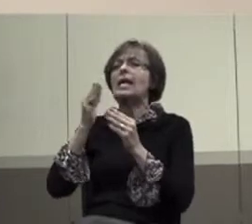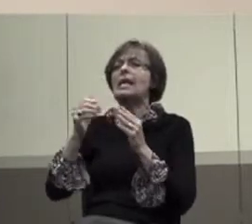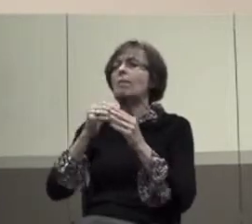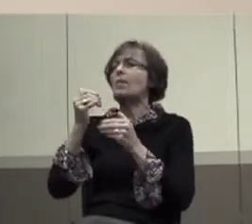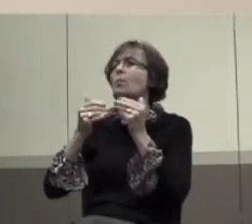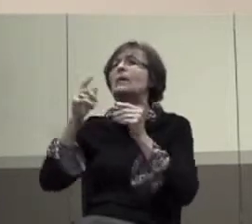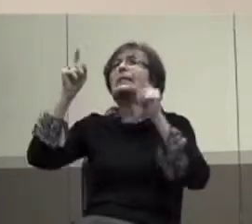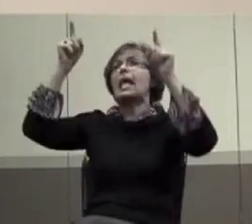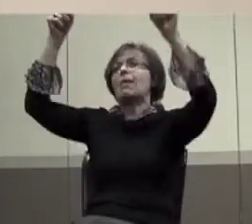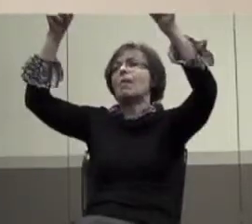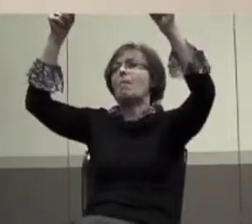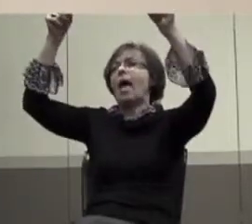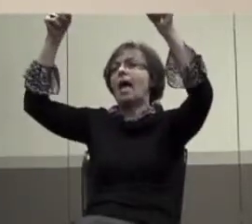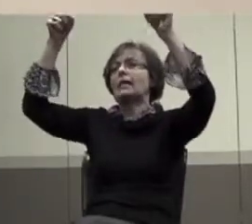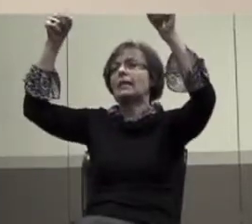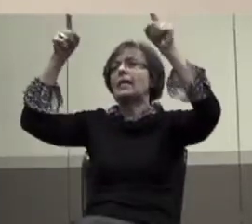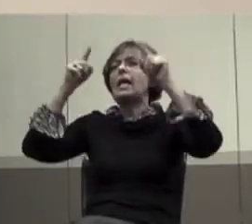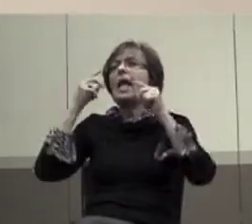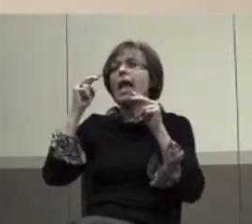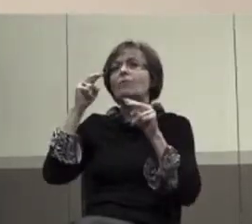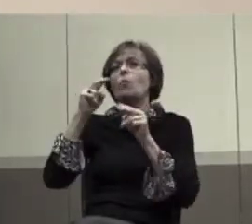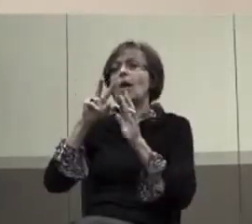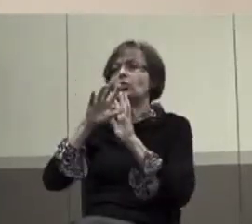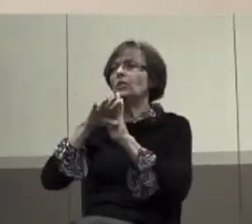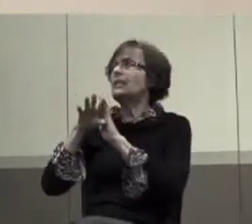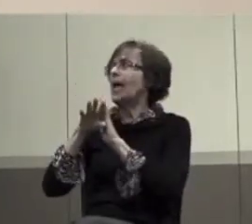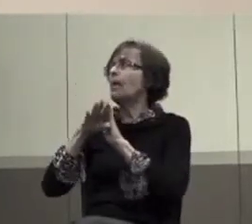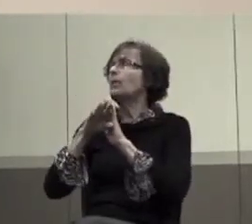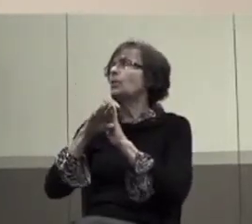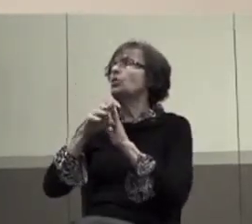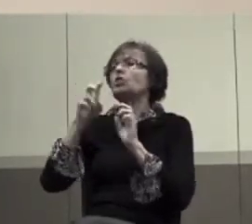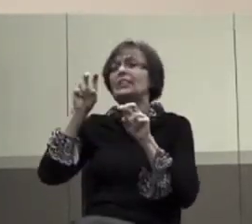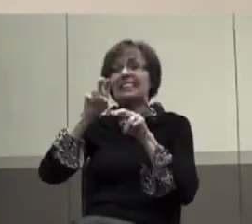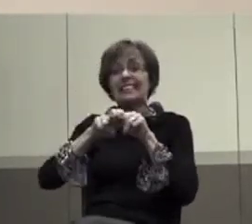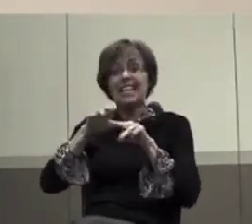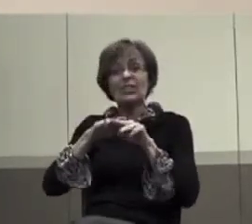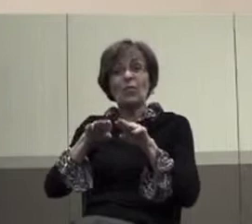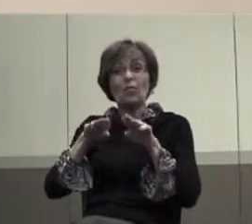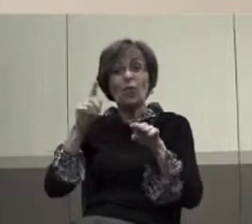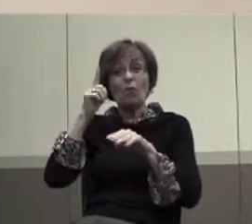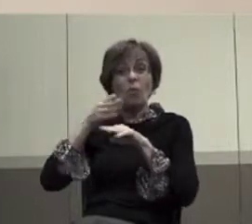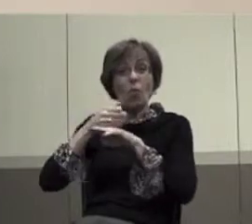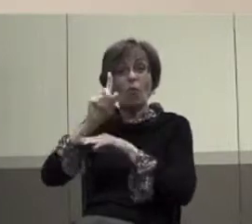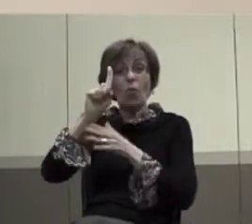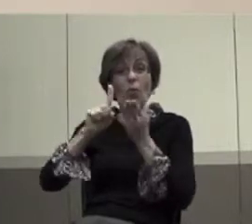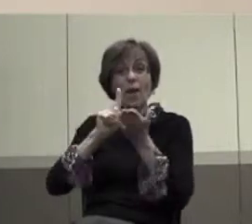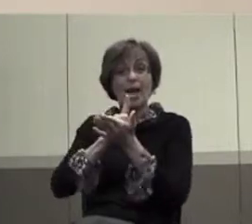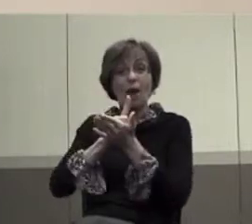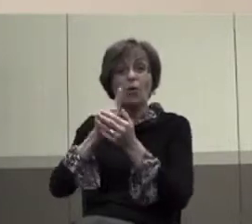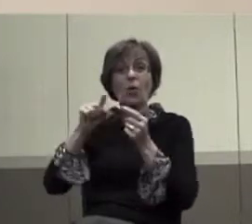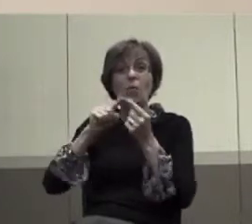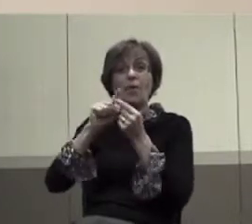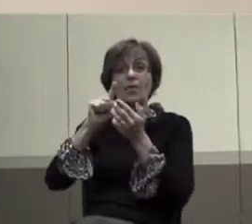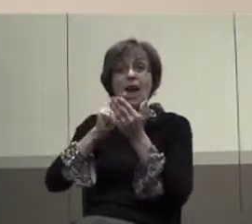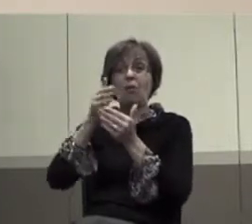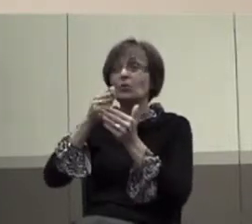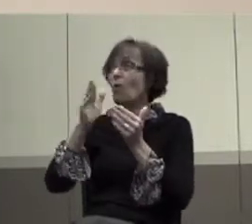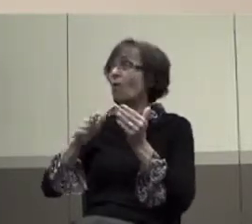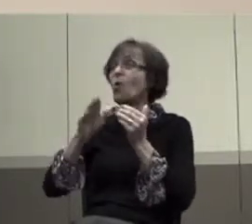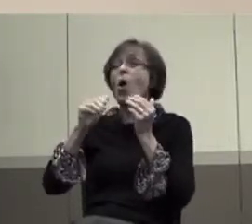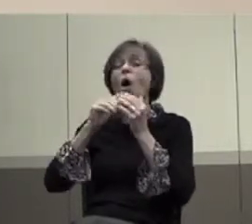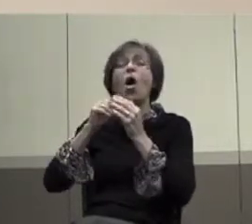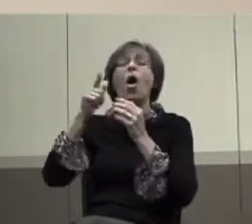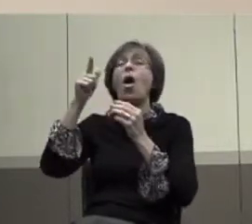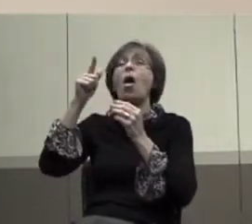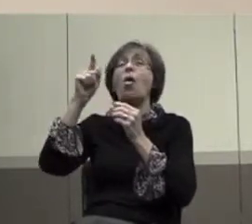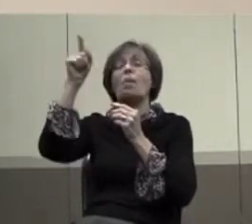process? In the back. And actually, if you watch this tape, she actually has them sit on the floor for over an hour. Wow. By the time the hour is over, all the back is in front,